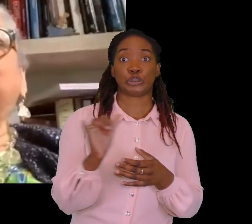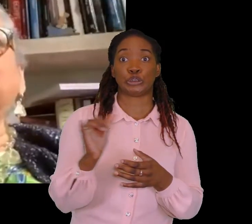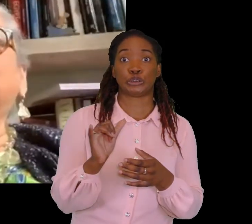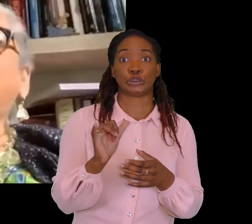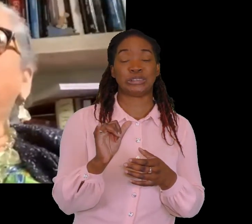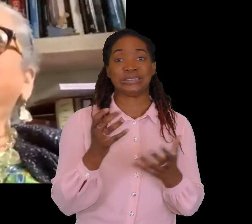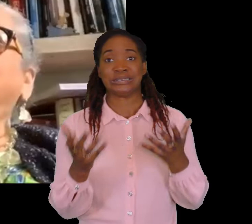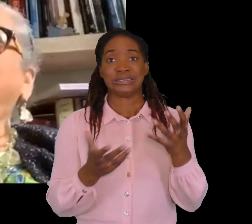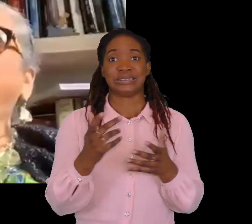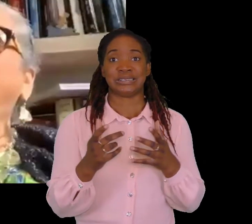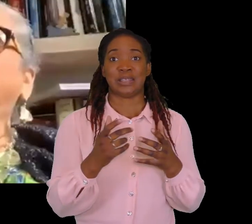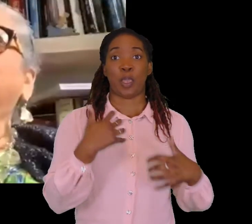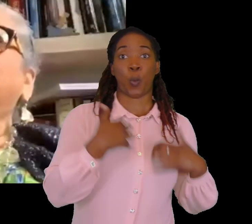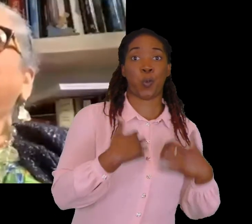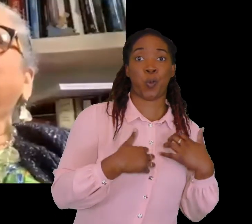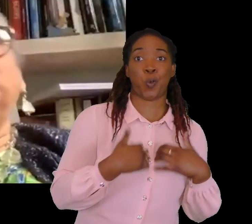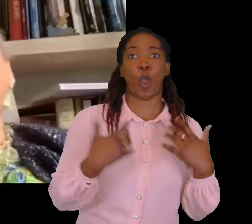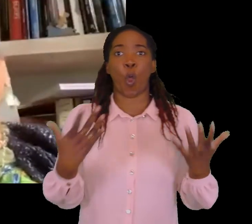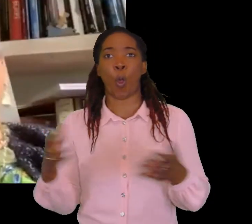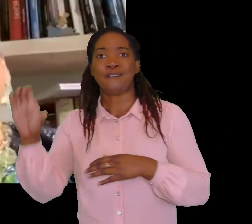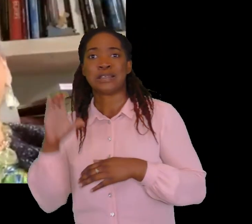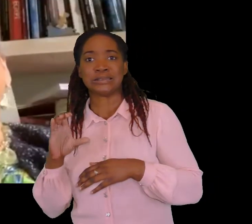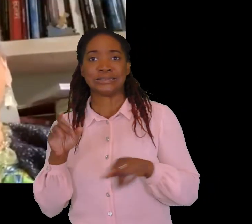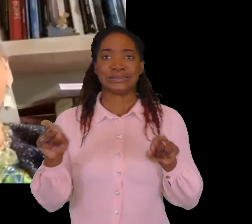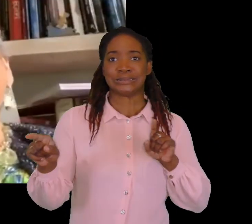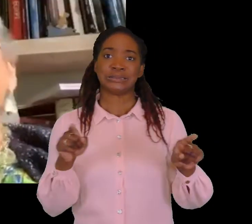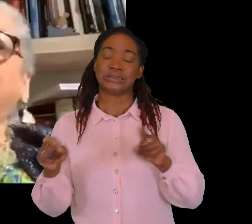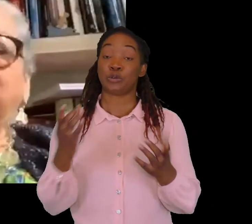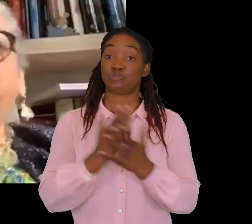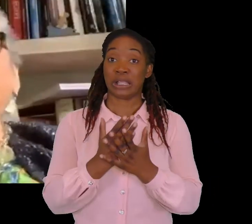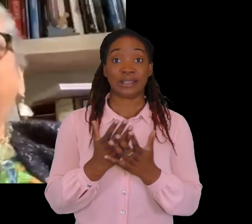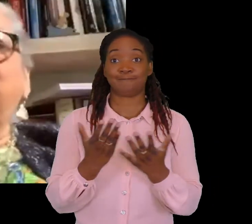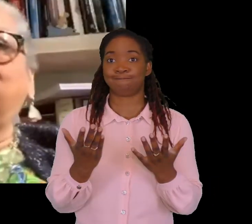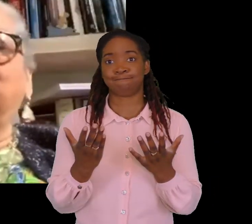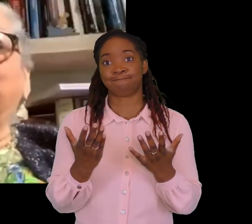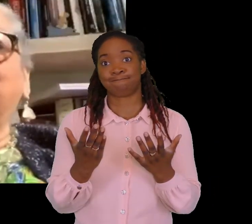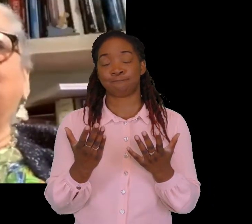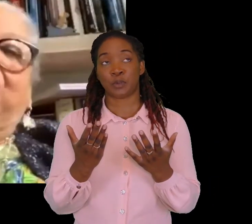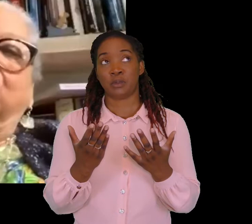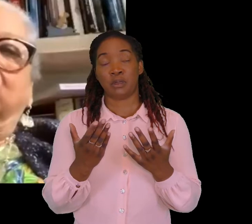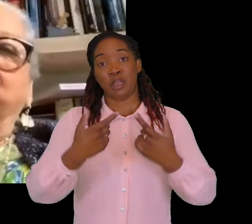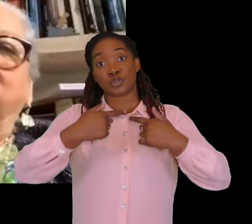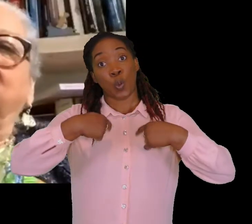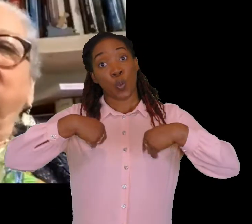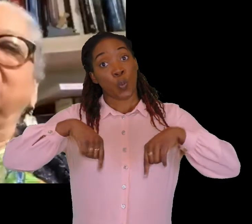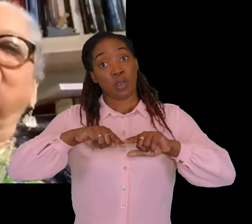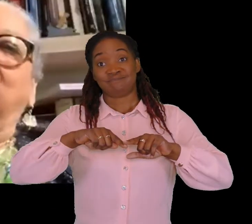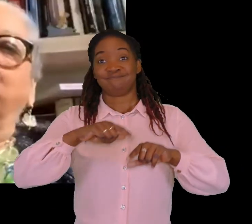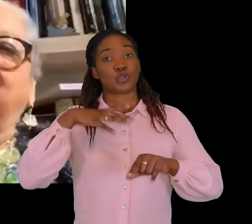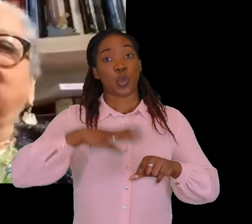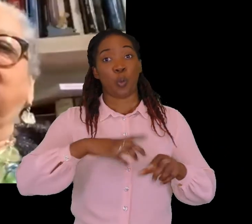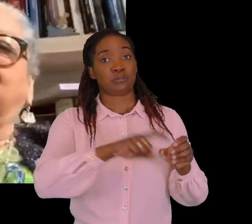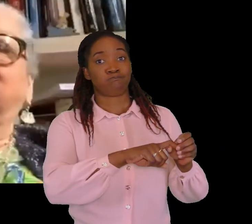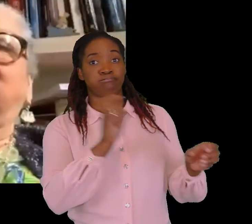but it didn't stop you from ultimately we weren't separated from our communities or